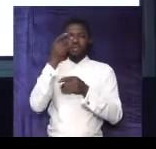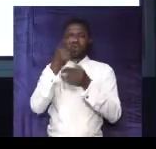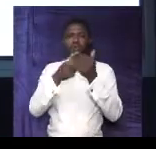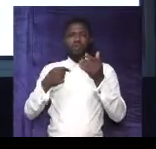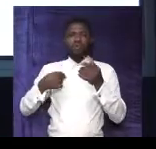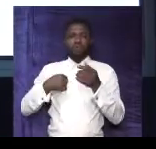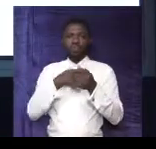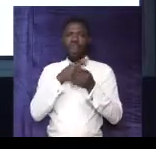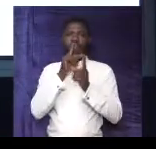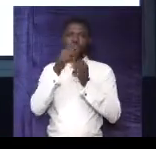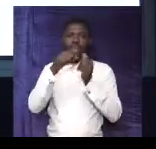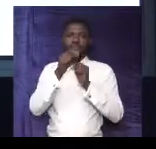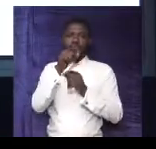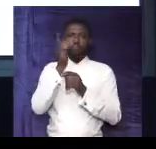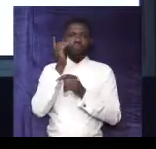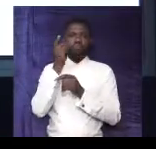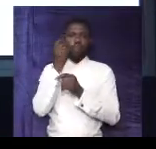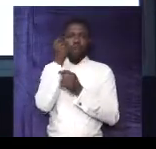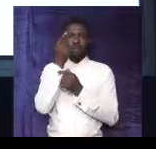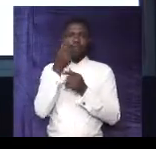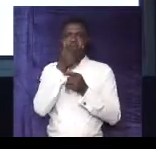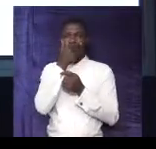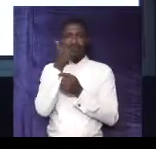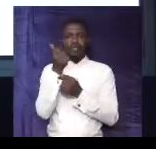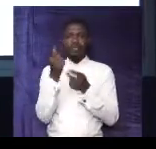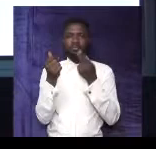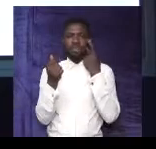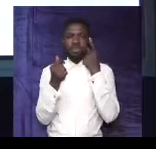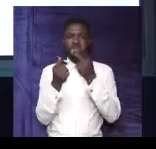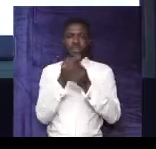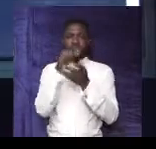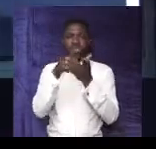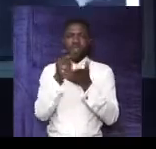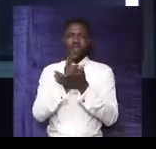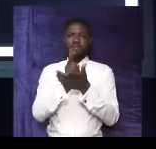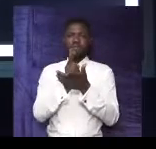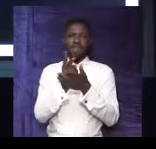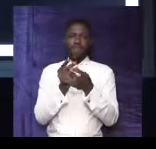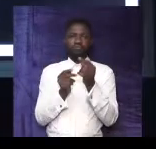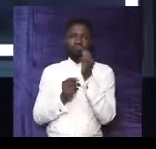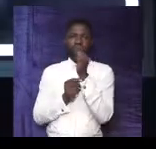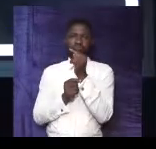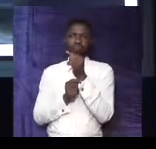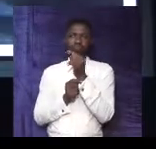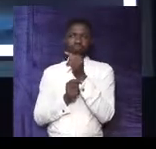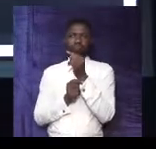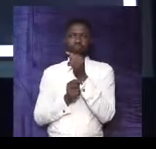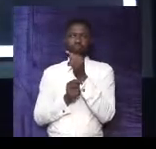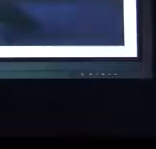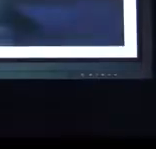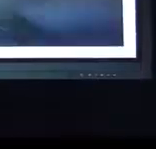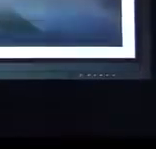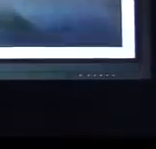Let's check what I'm talking about. You get to know what a tornado is. Let's look at this video.